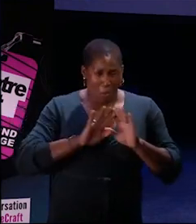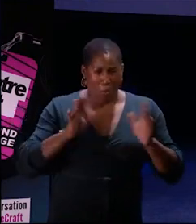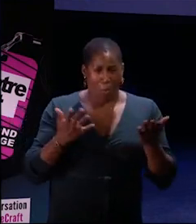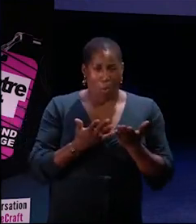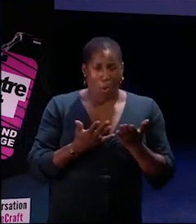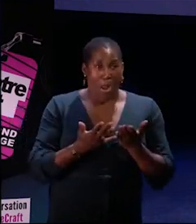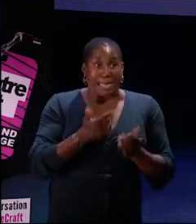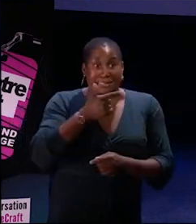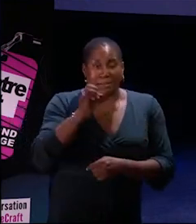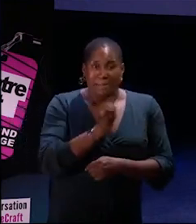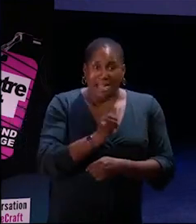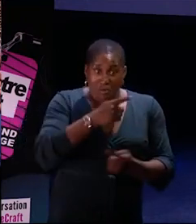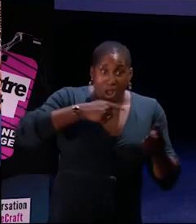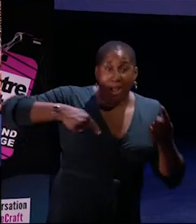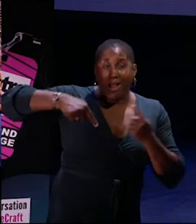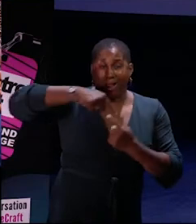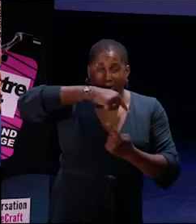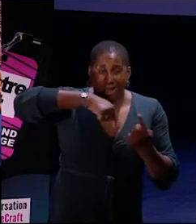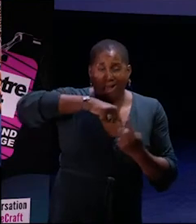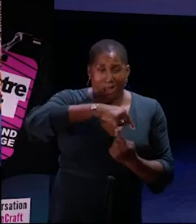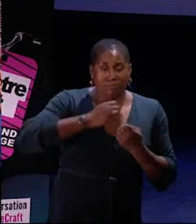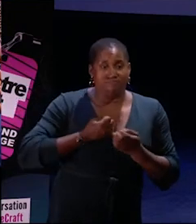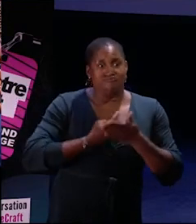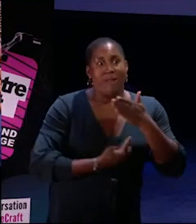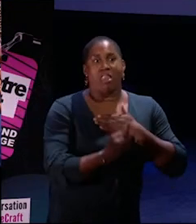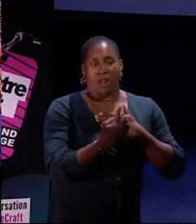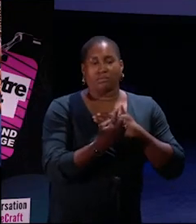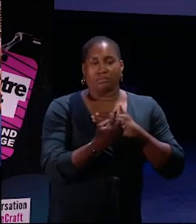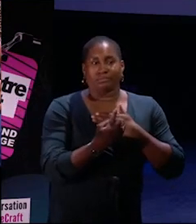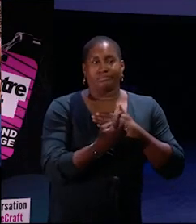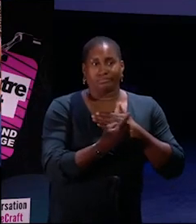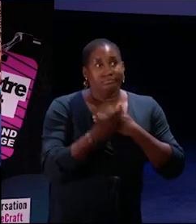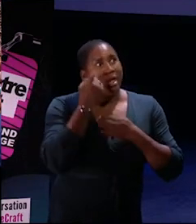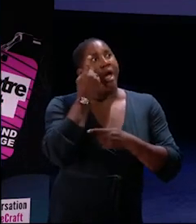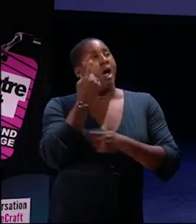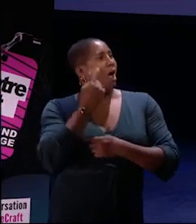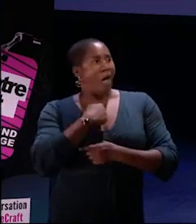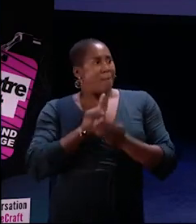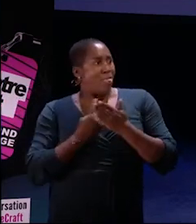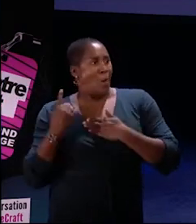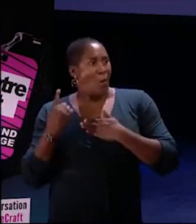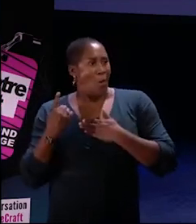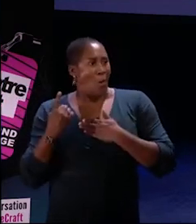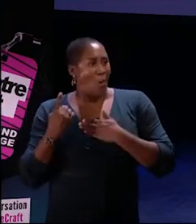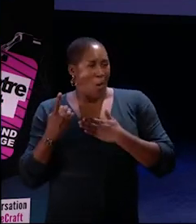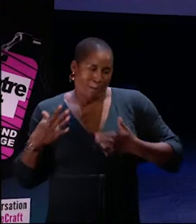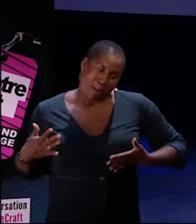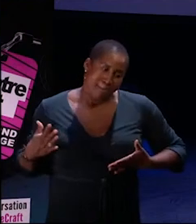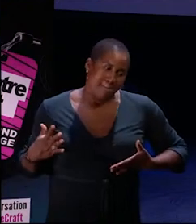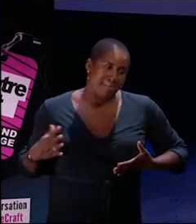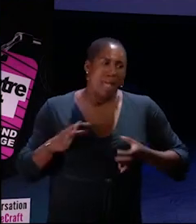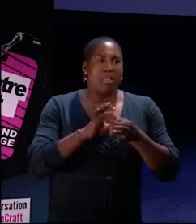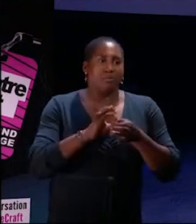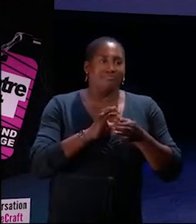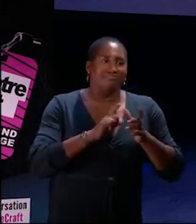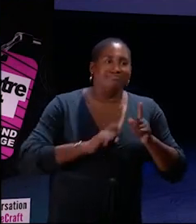us are freelance. So it is just worth noticing that you're not alone. But it's also really worth keeping that